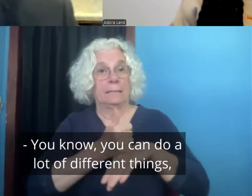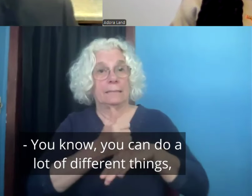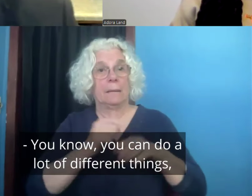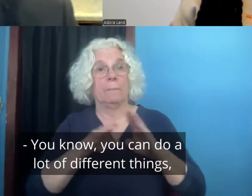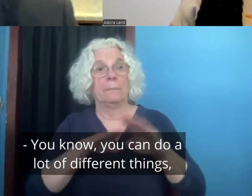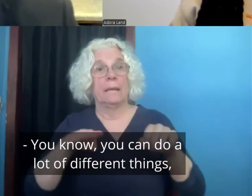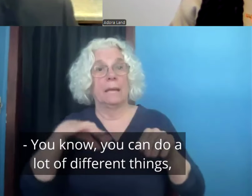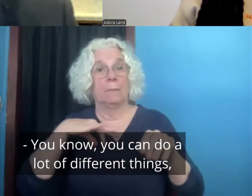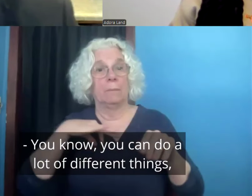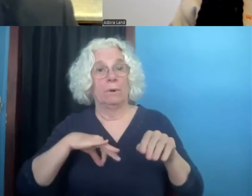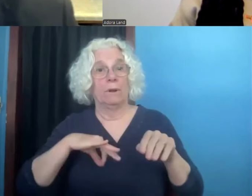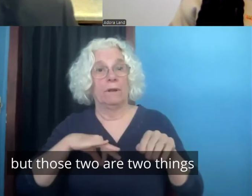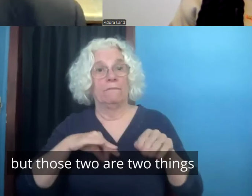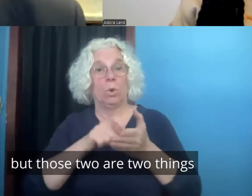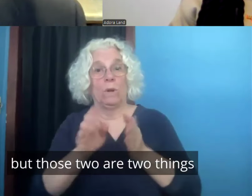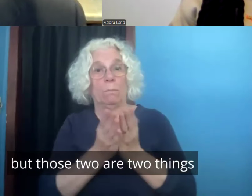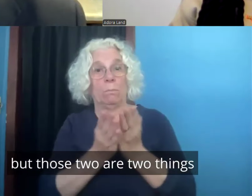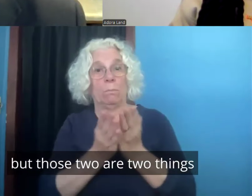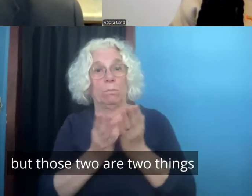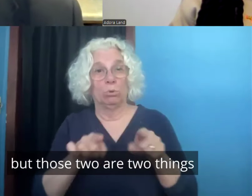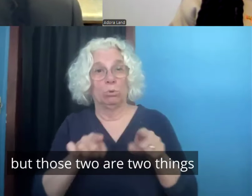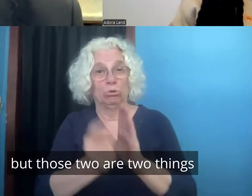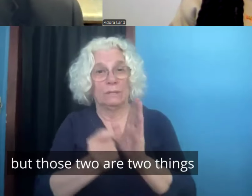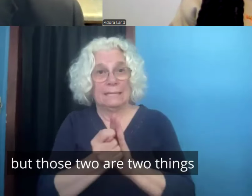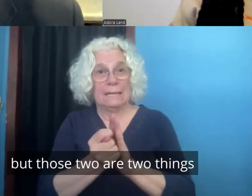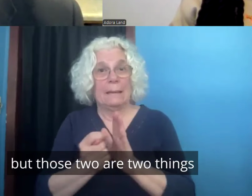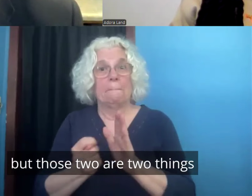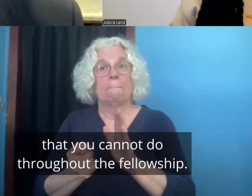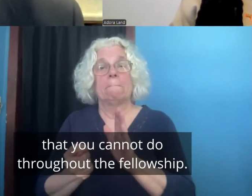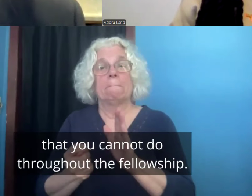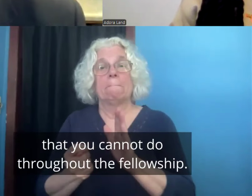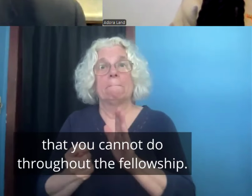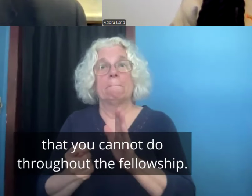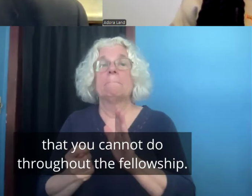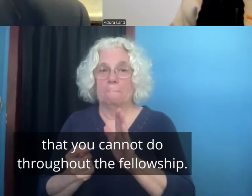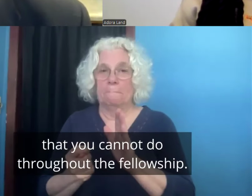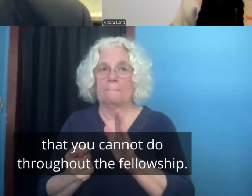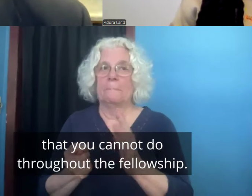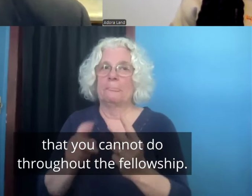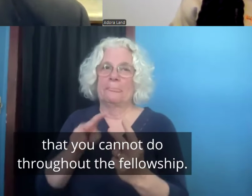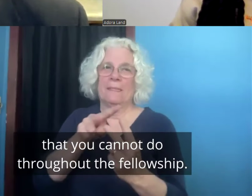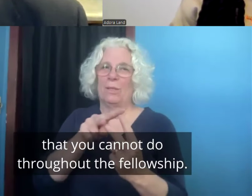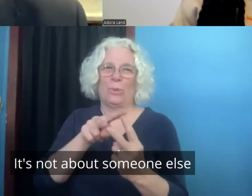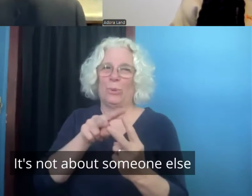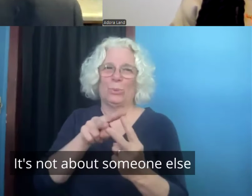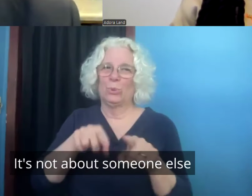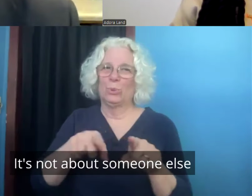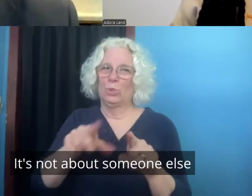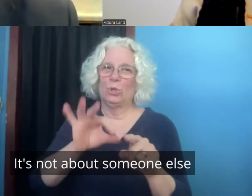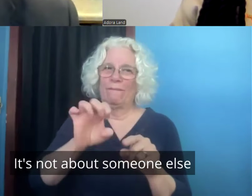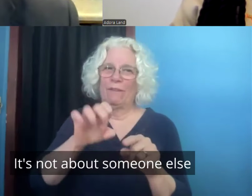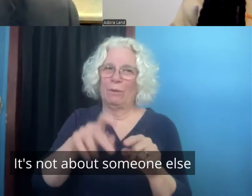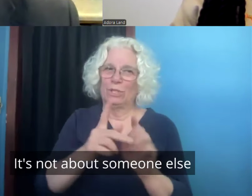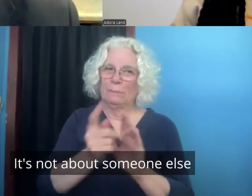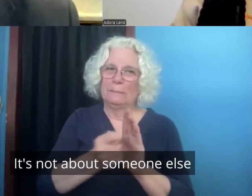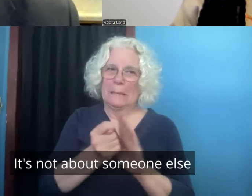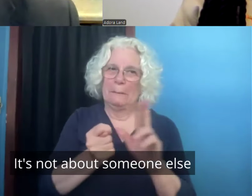different things, but those two are two things that you cannot do throughout the fellowship. It's not